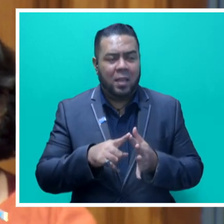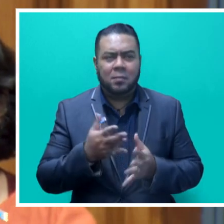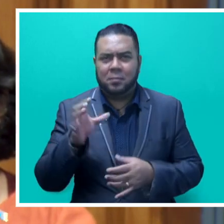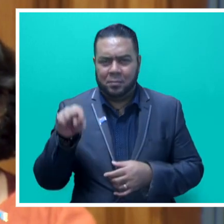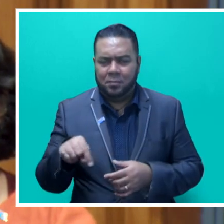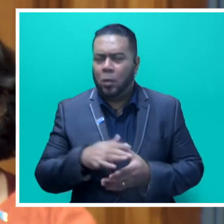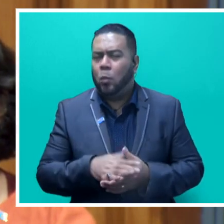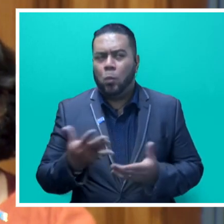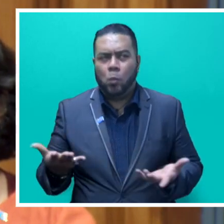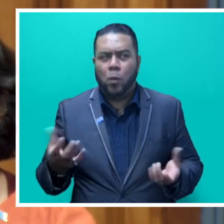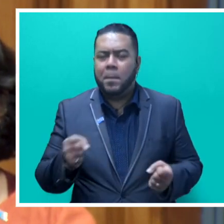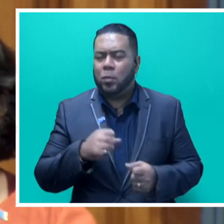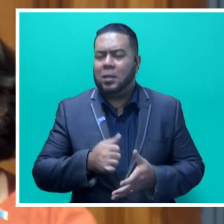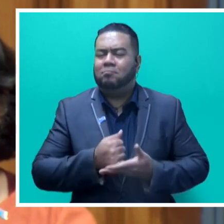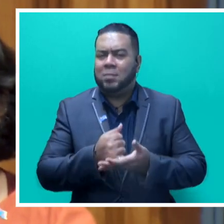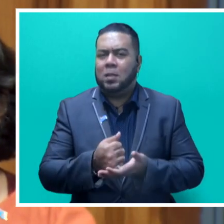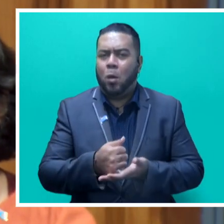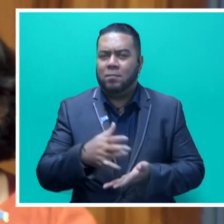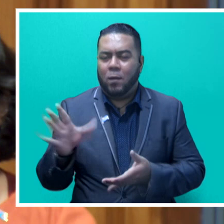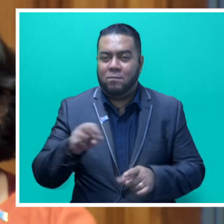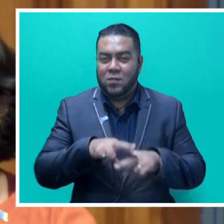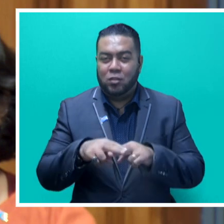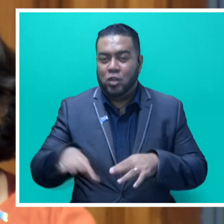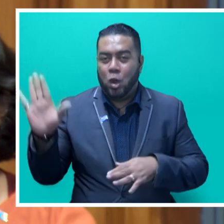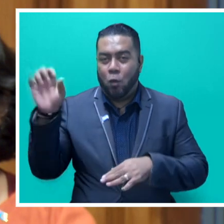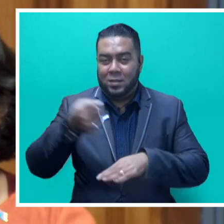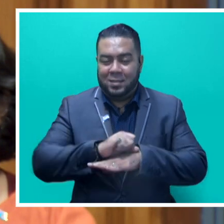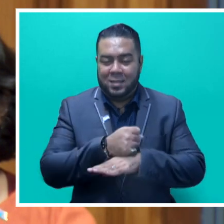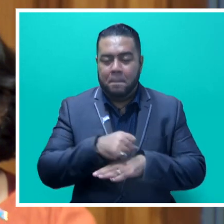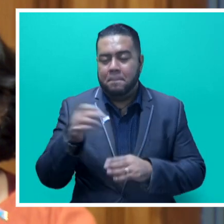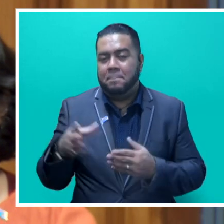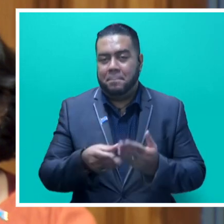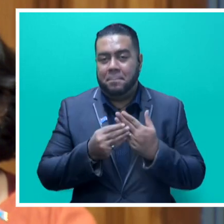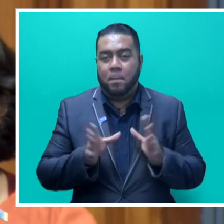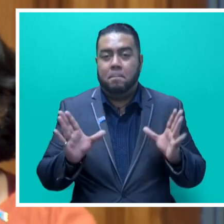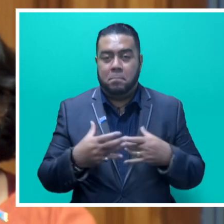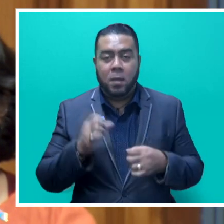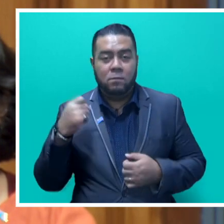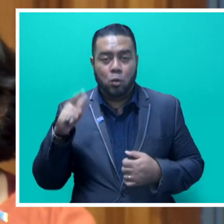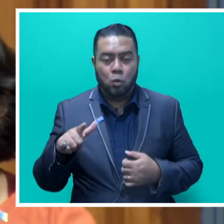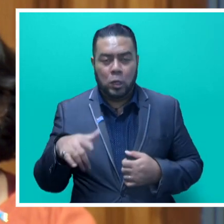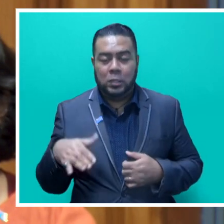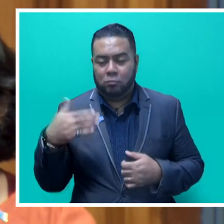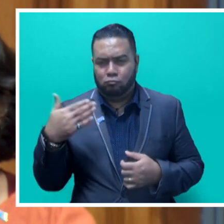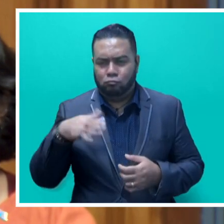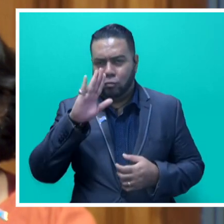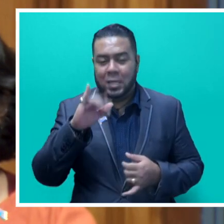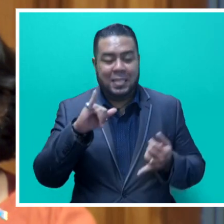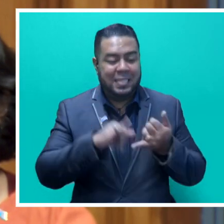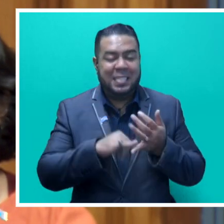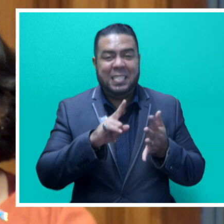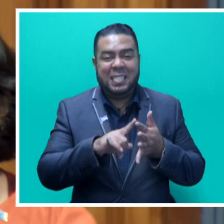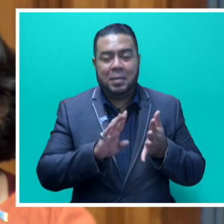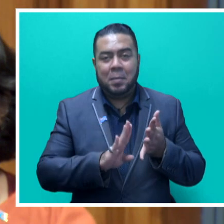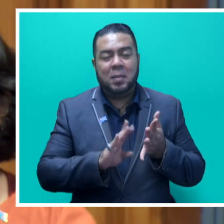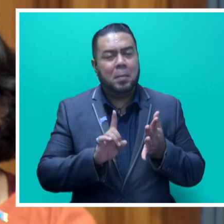acknowledge all those supporters in Fiji and abroad, volunteers and party officials who assisted in the campaign, chief among them being Simone Samati of Korodau